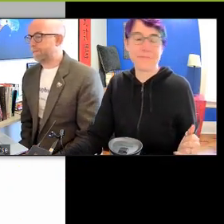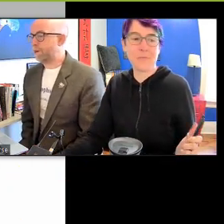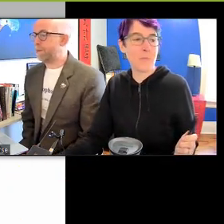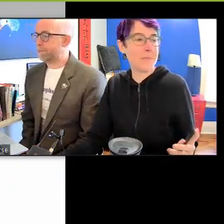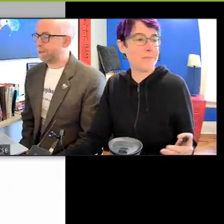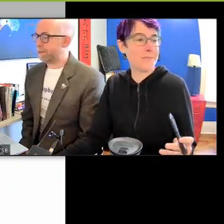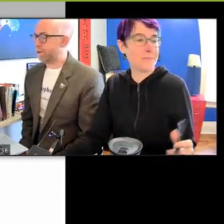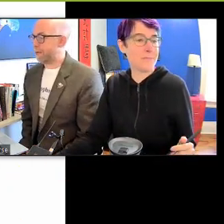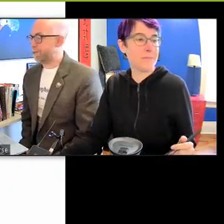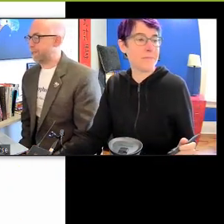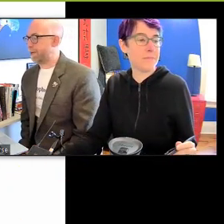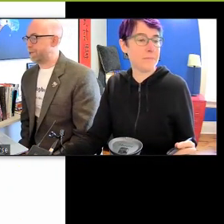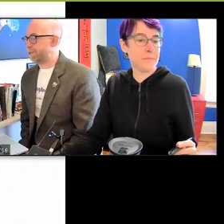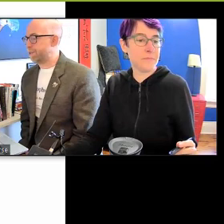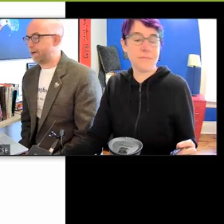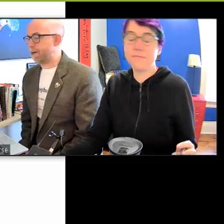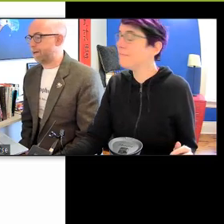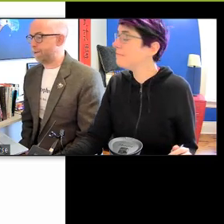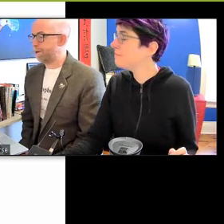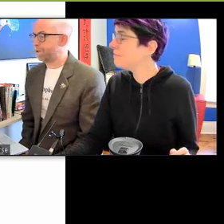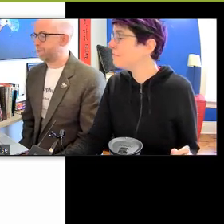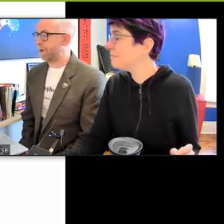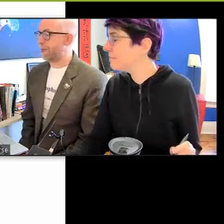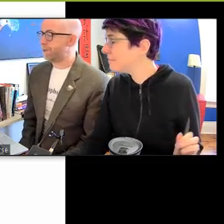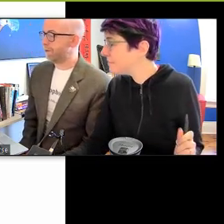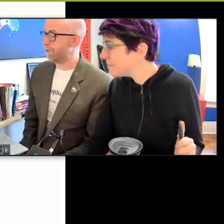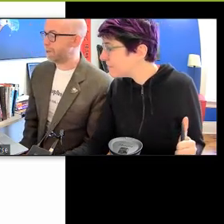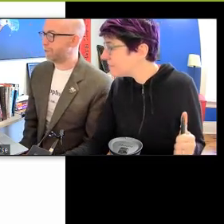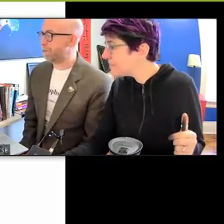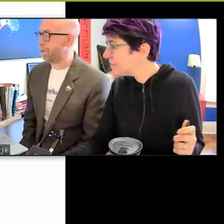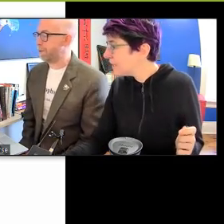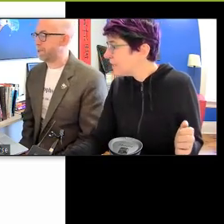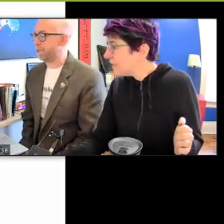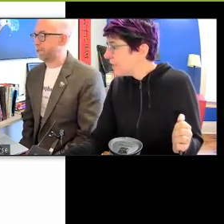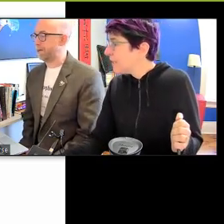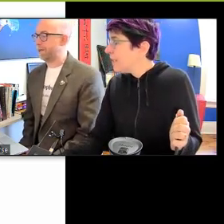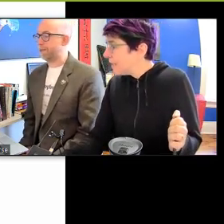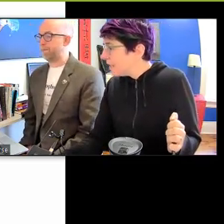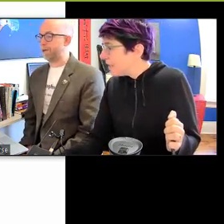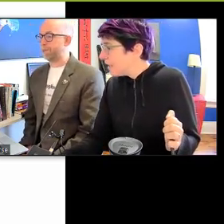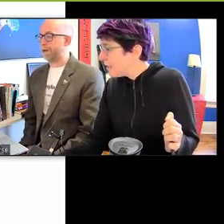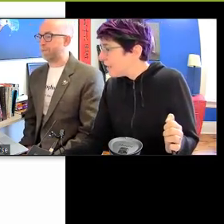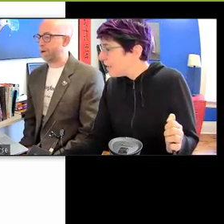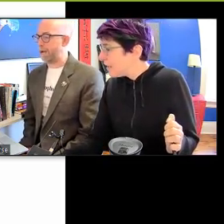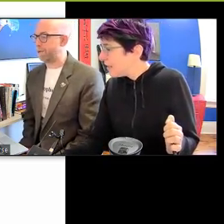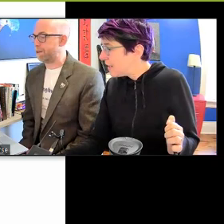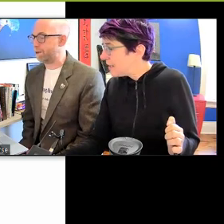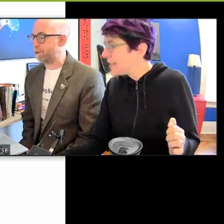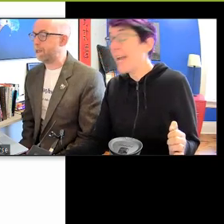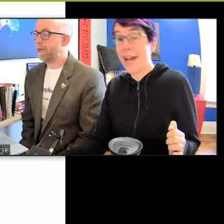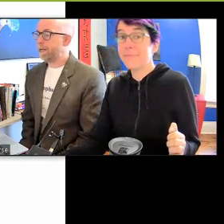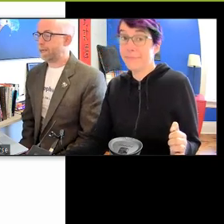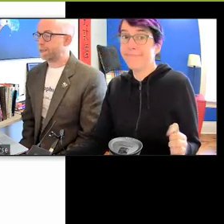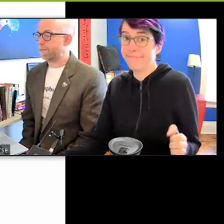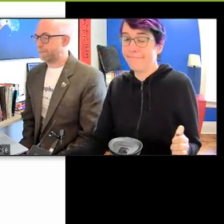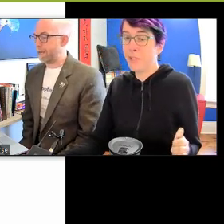Amazing. Comments about the closed captioning on the lectures. Partner used to do live captioning for lectures for people with accessibility needs, and much better, more accurate than Google.